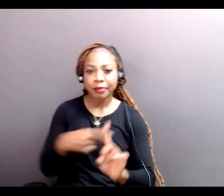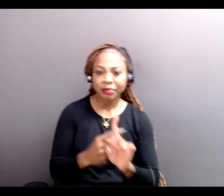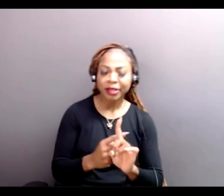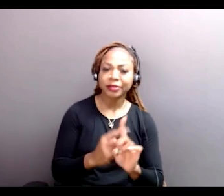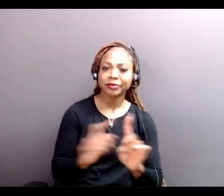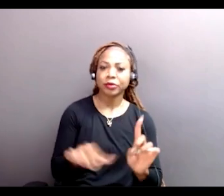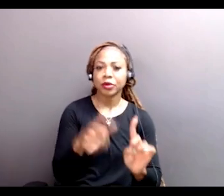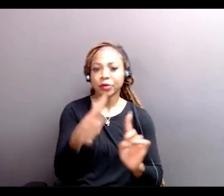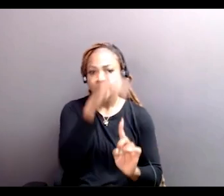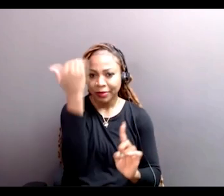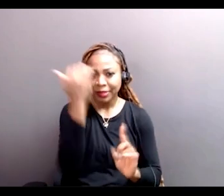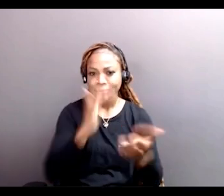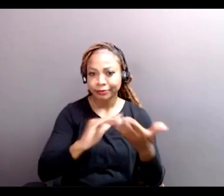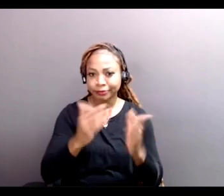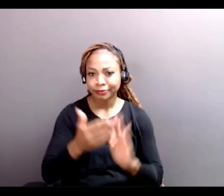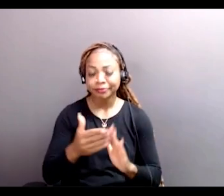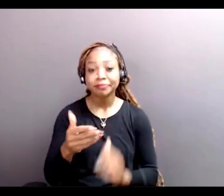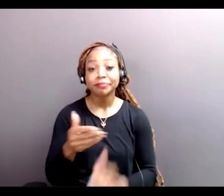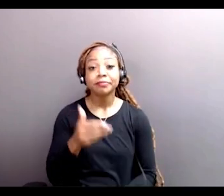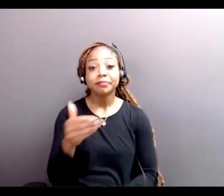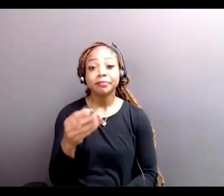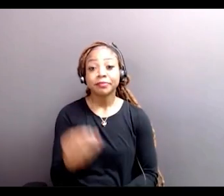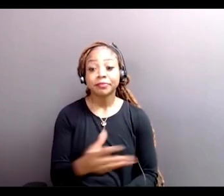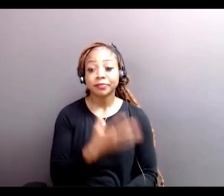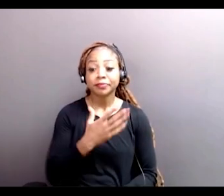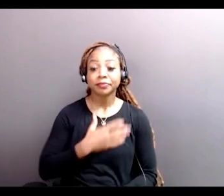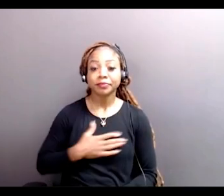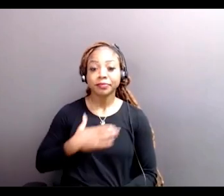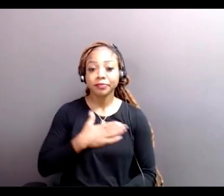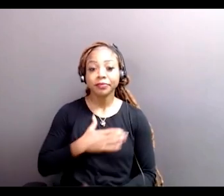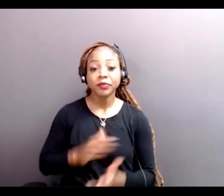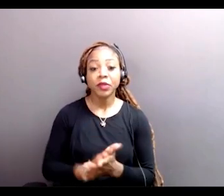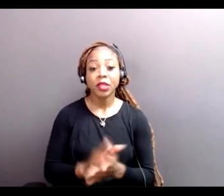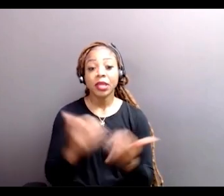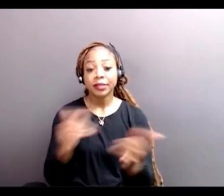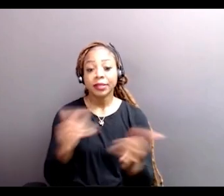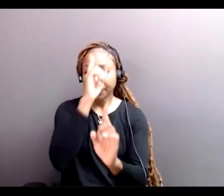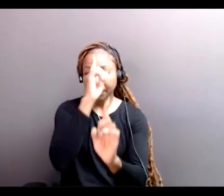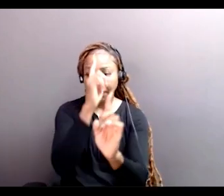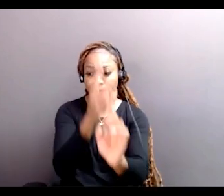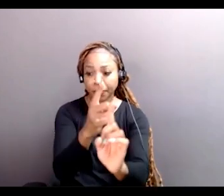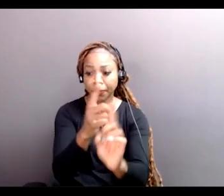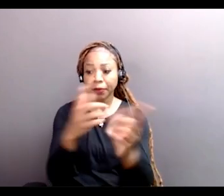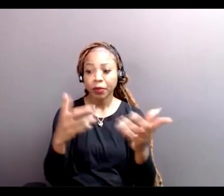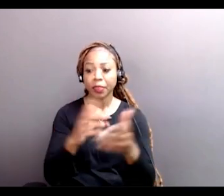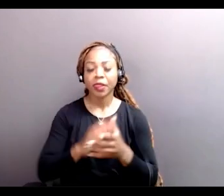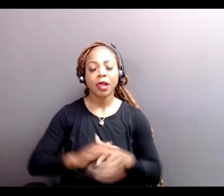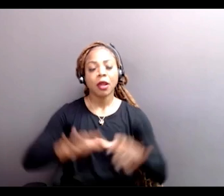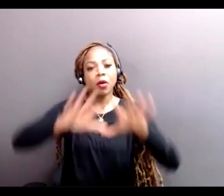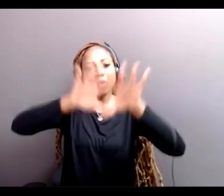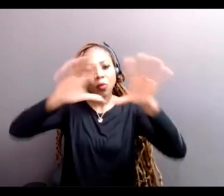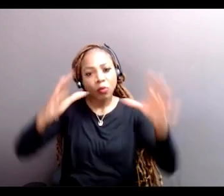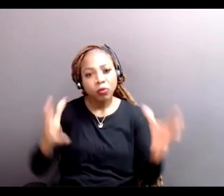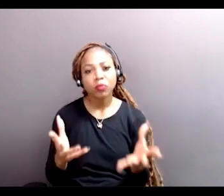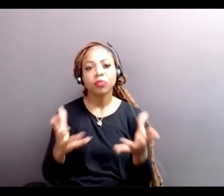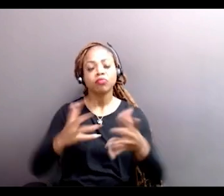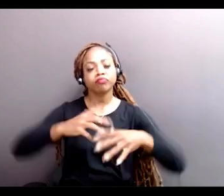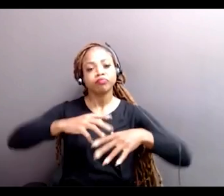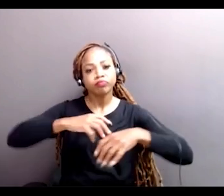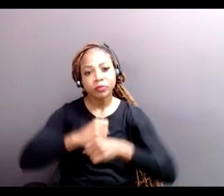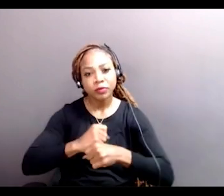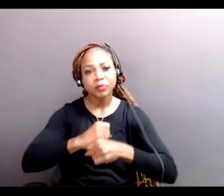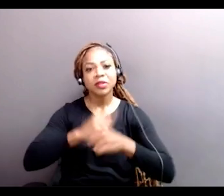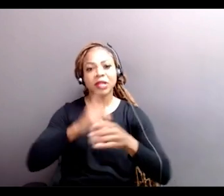communities. Next slide, please. So today our objectives will look at a brief overview,